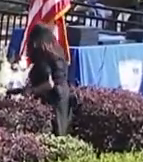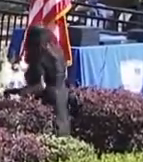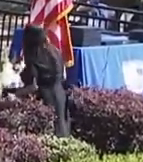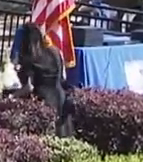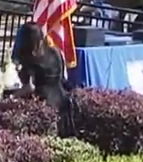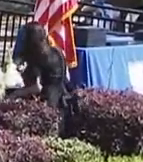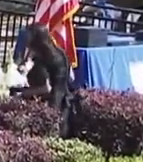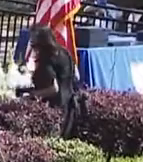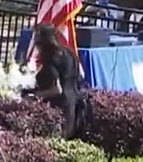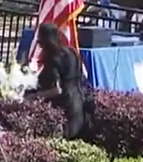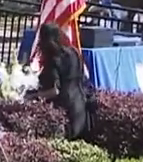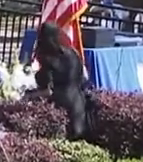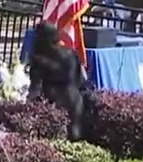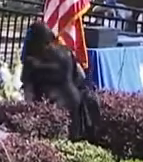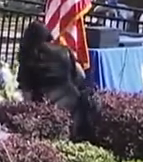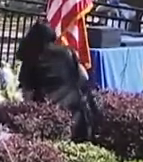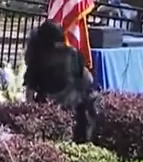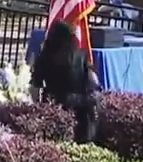You got